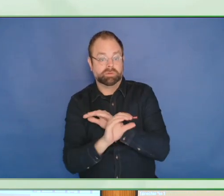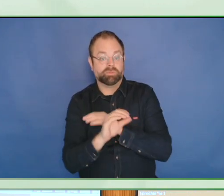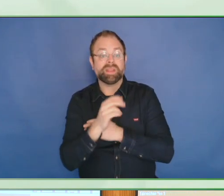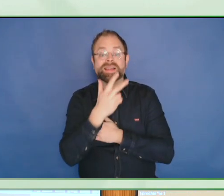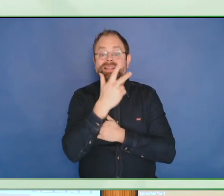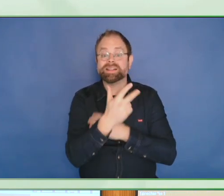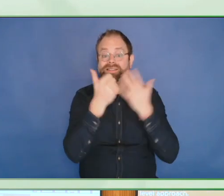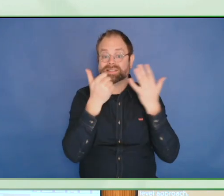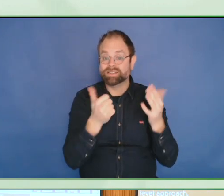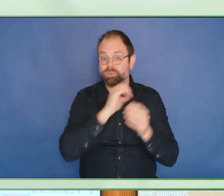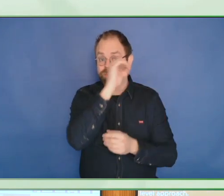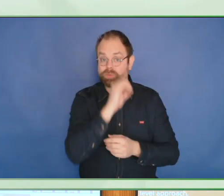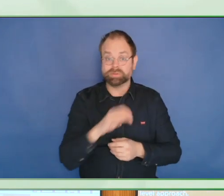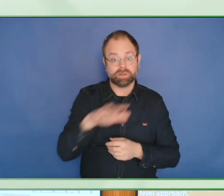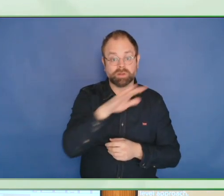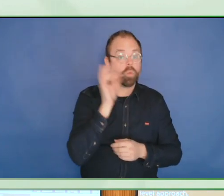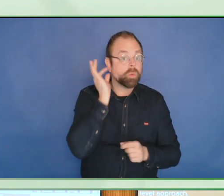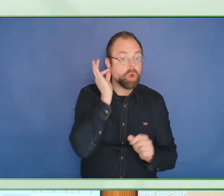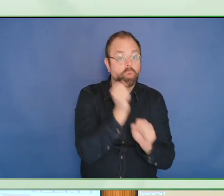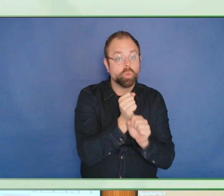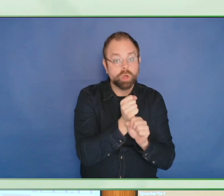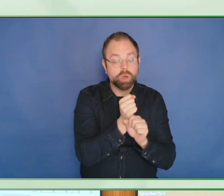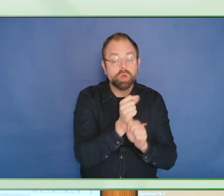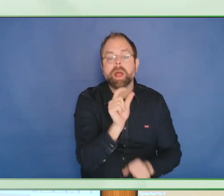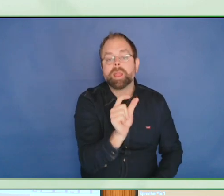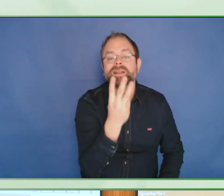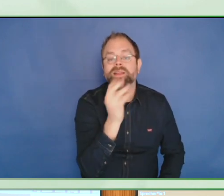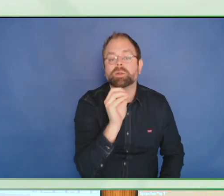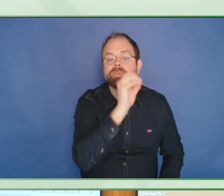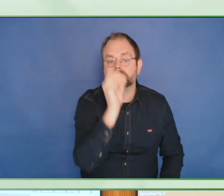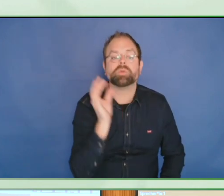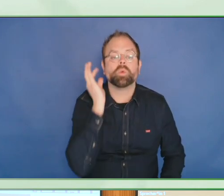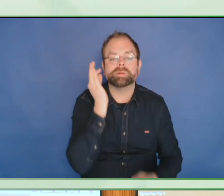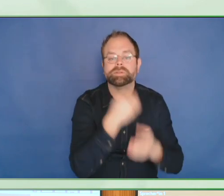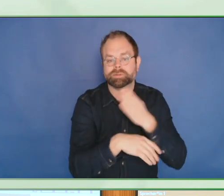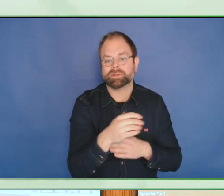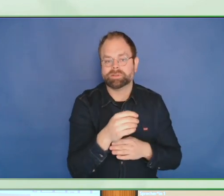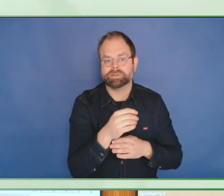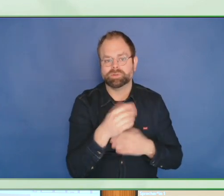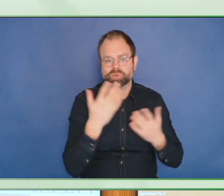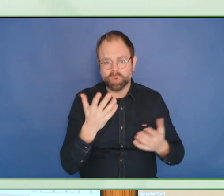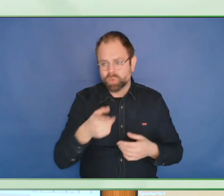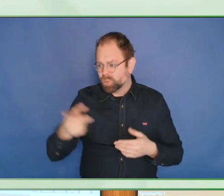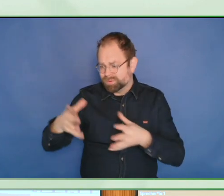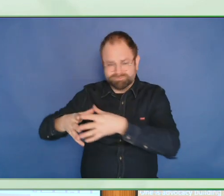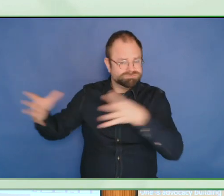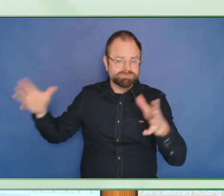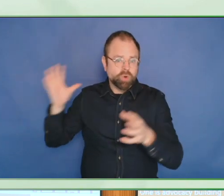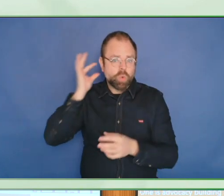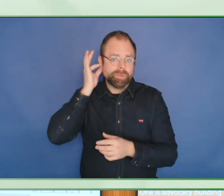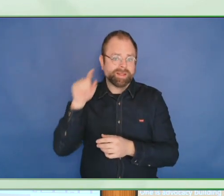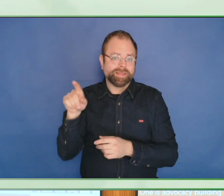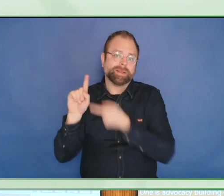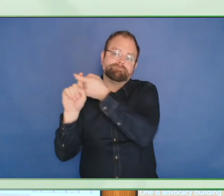building a global network, and of course, continuing to do on-ground work. Advocacy is putting out more success stories through our WeDo